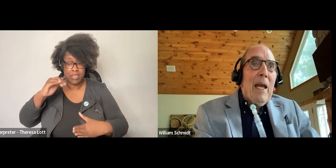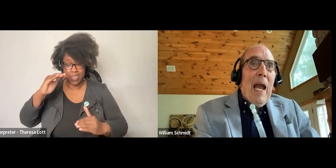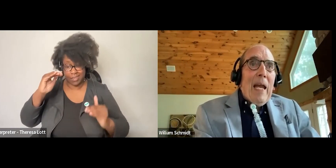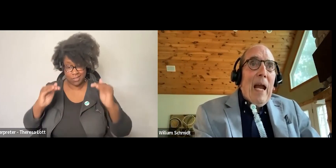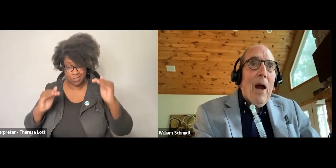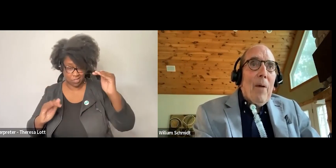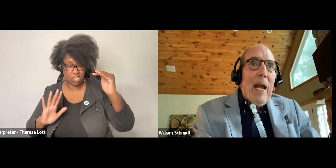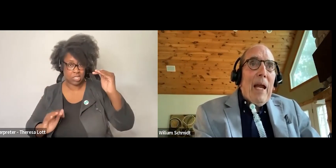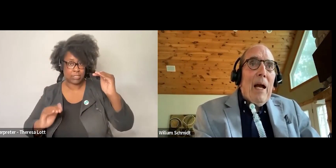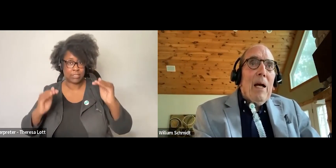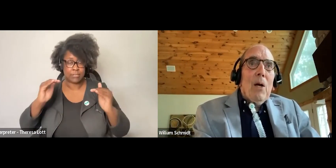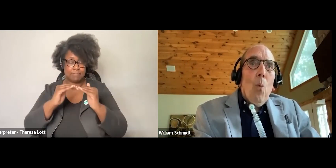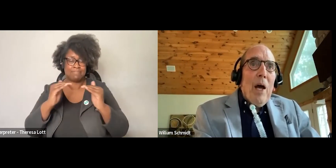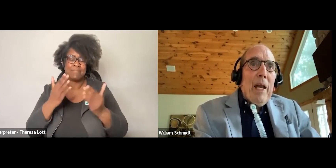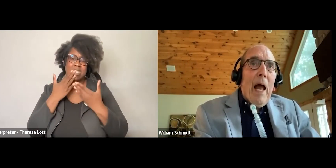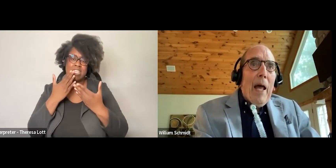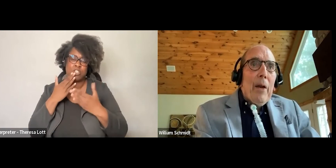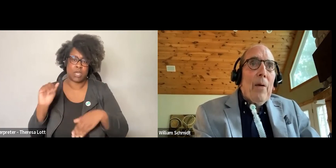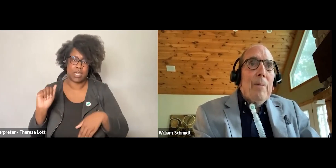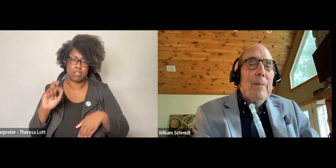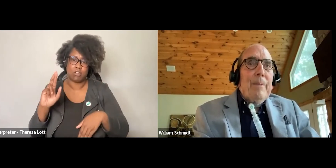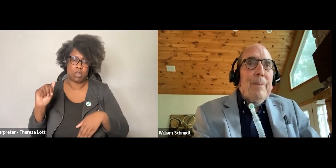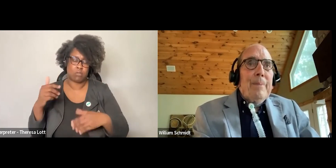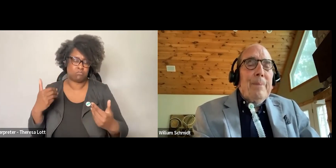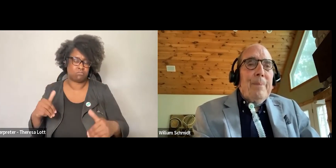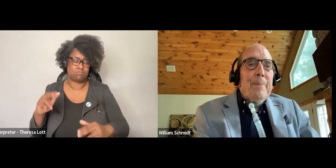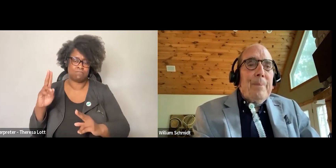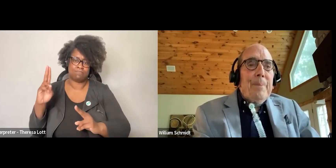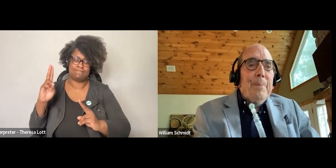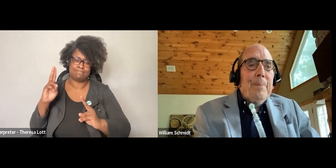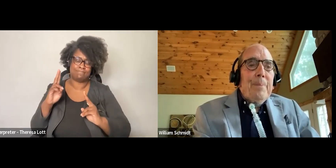again, AERA. What an honor.